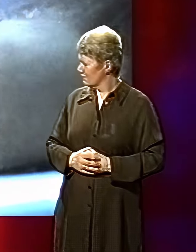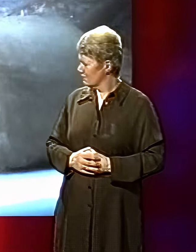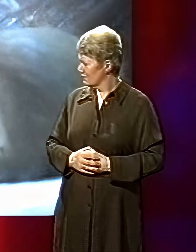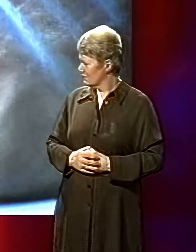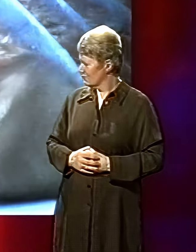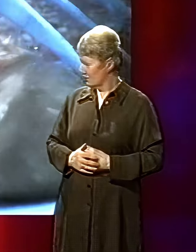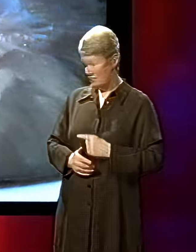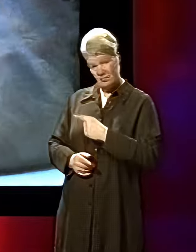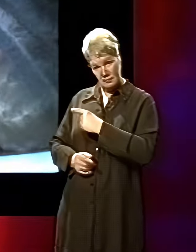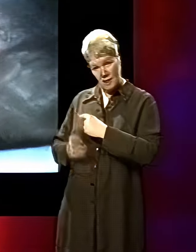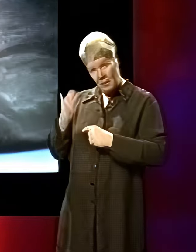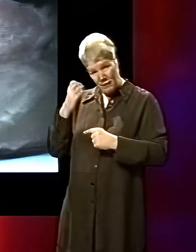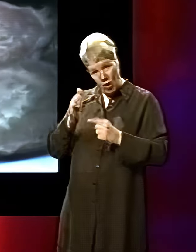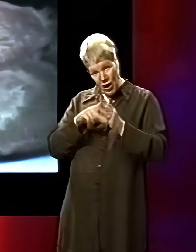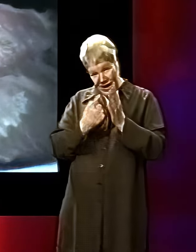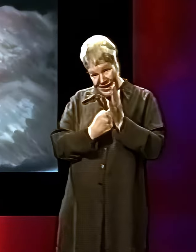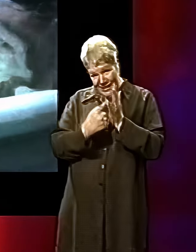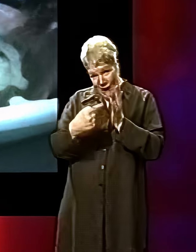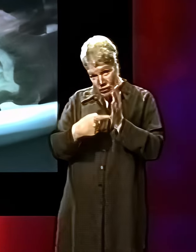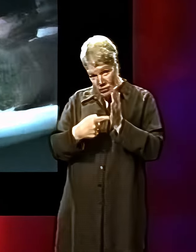That was once a carrot,